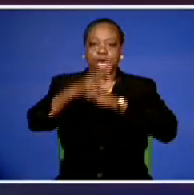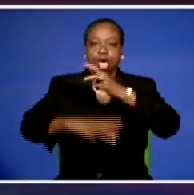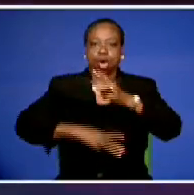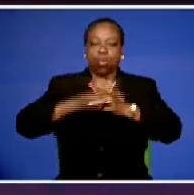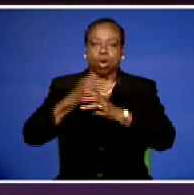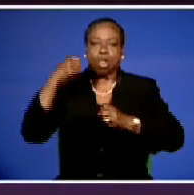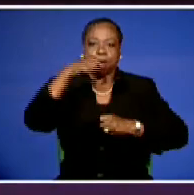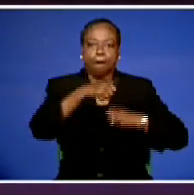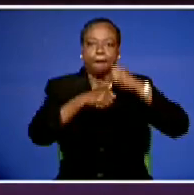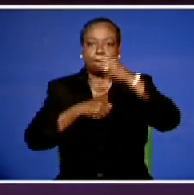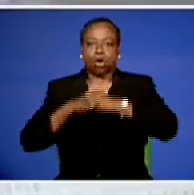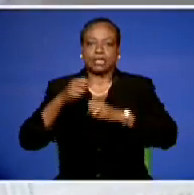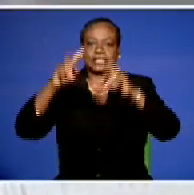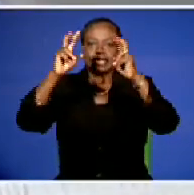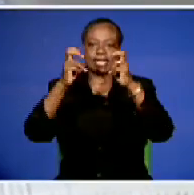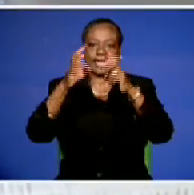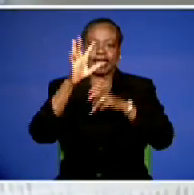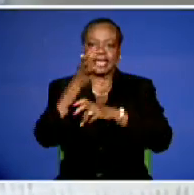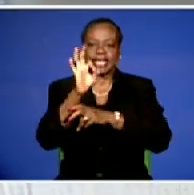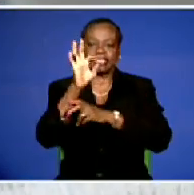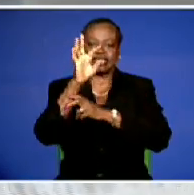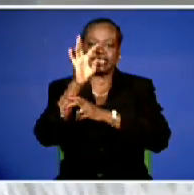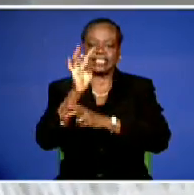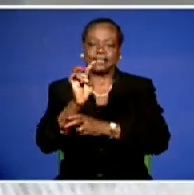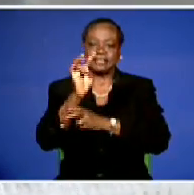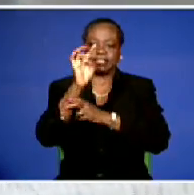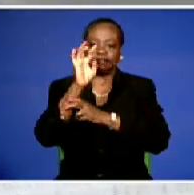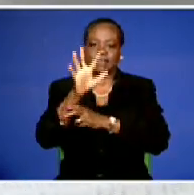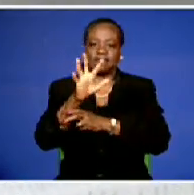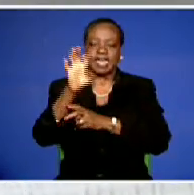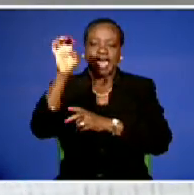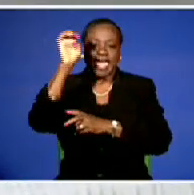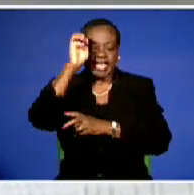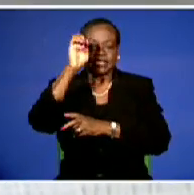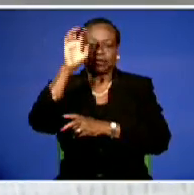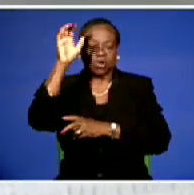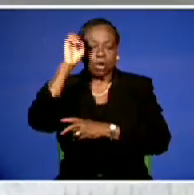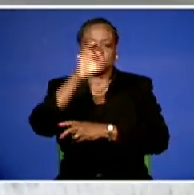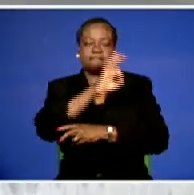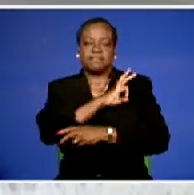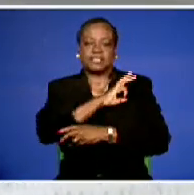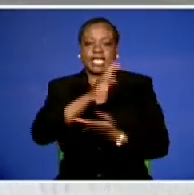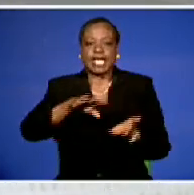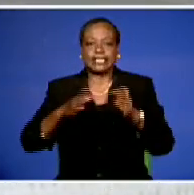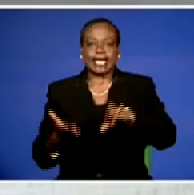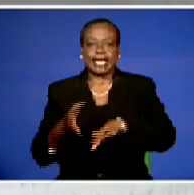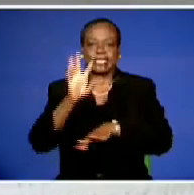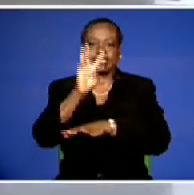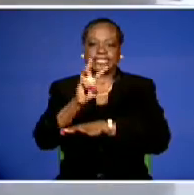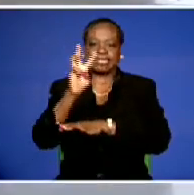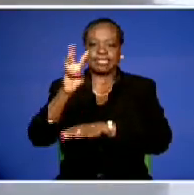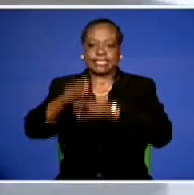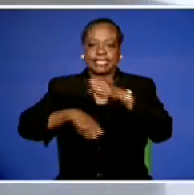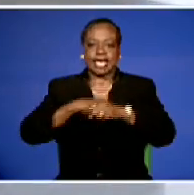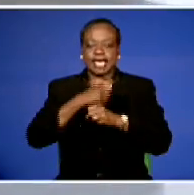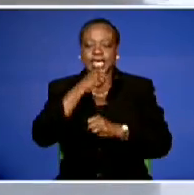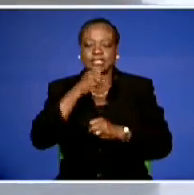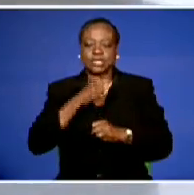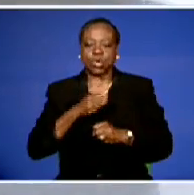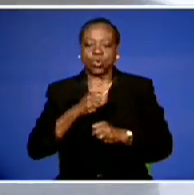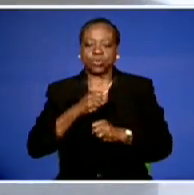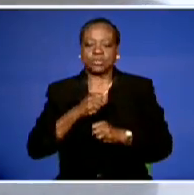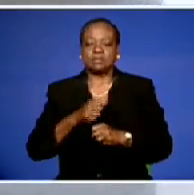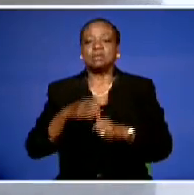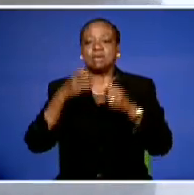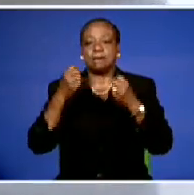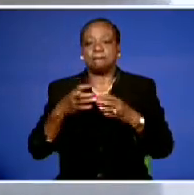in 1975. Everett Oswald Ferguson passed away at the age of 66. Lots of tributes from